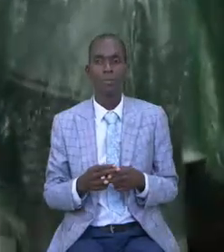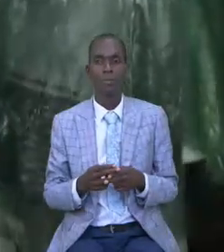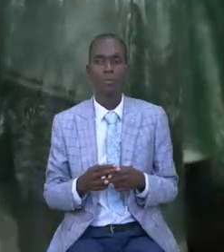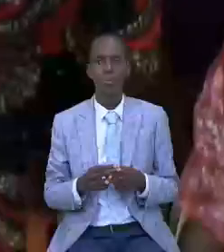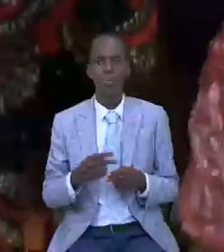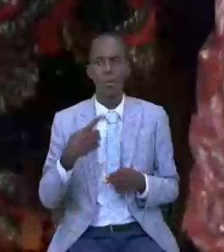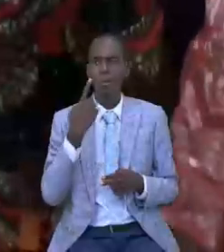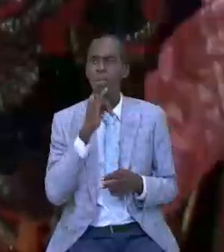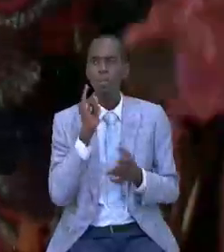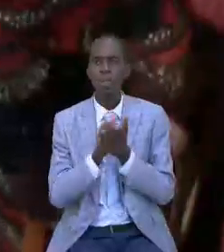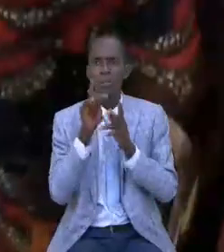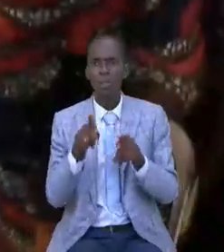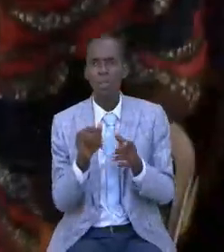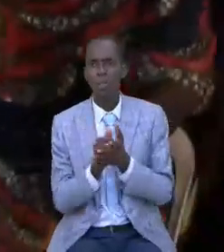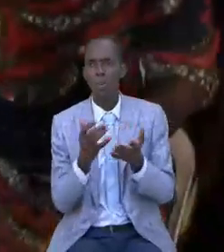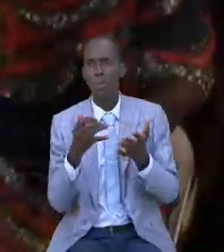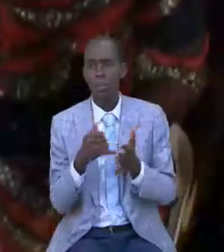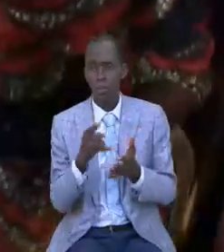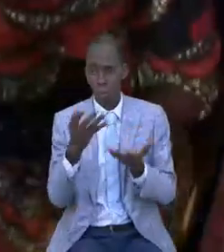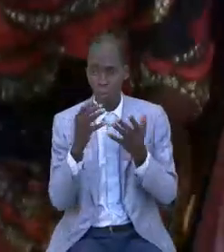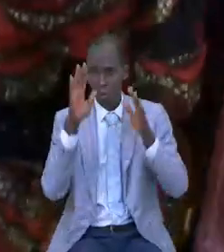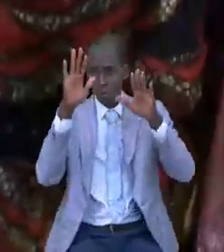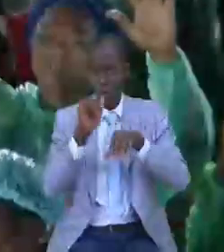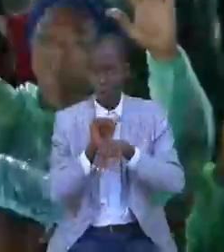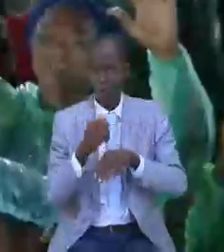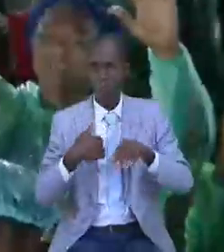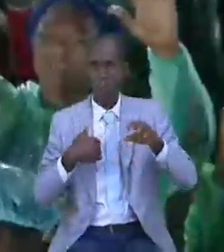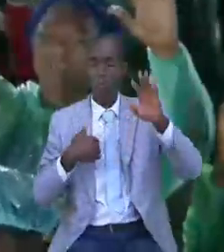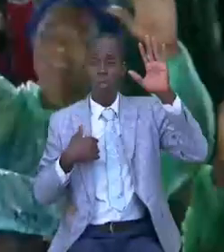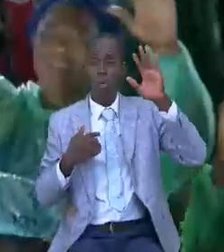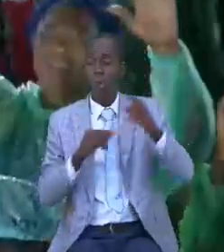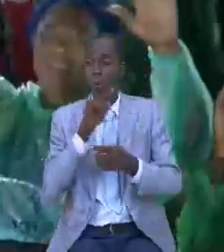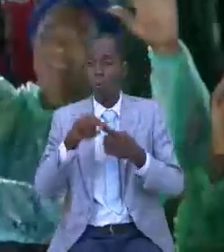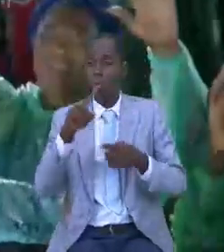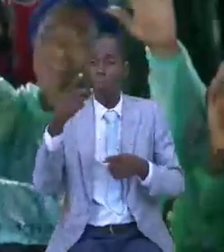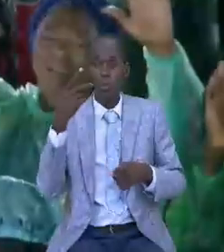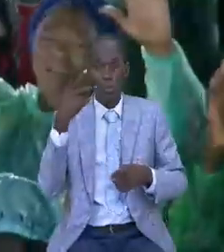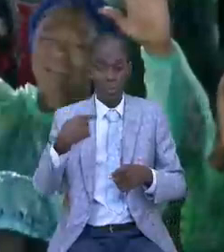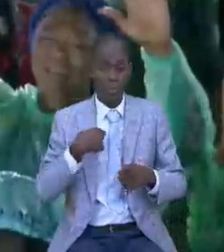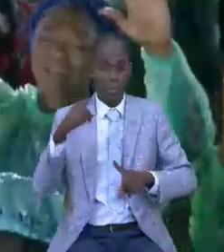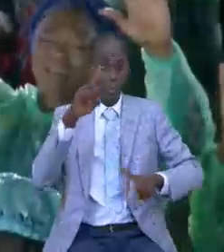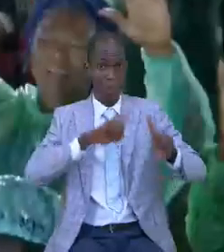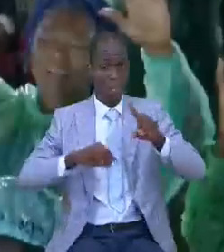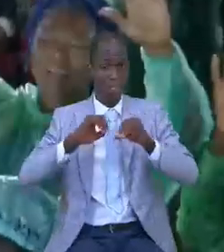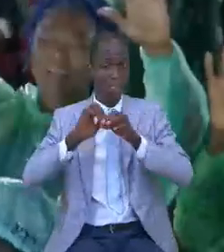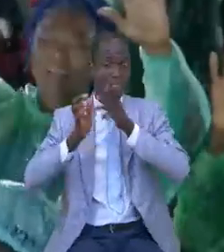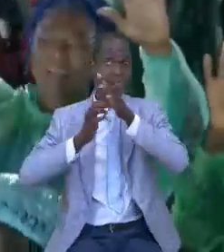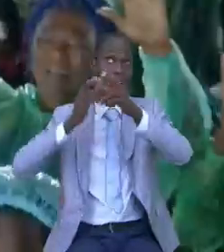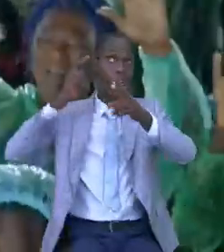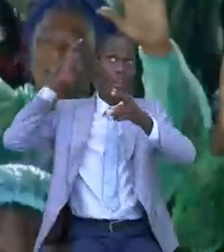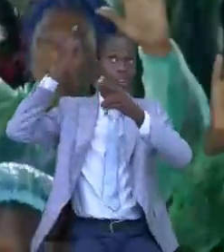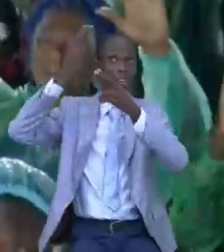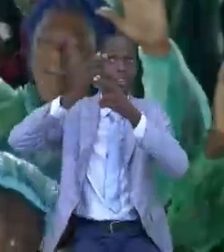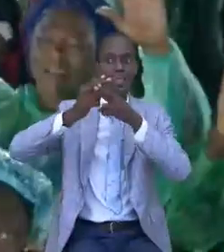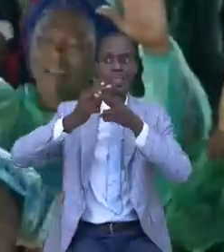Where is he? Where is she there? When you hear the final amen, that